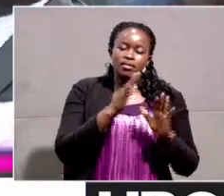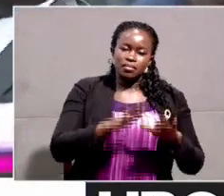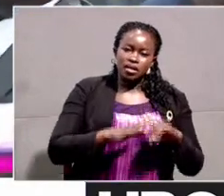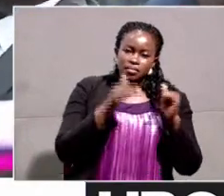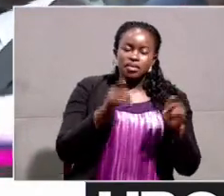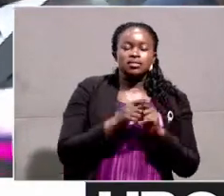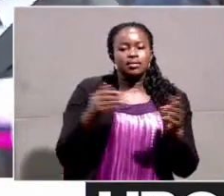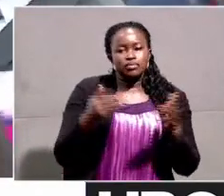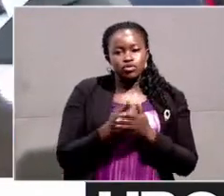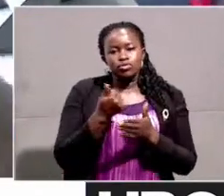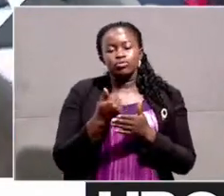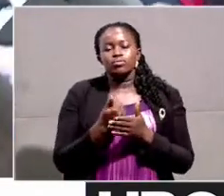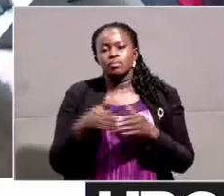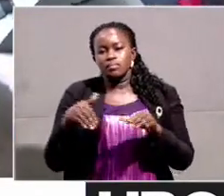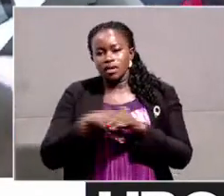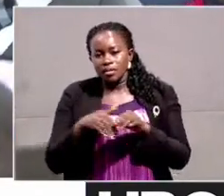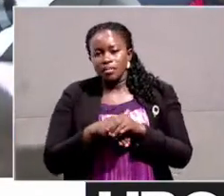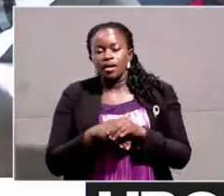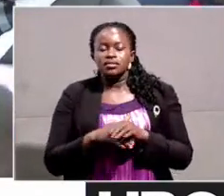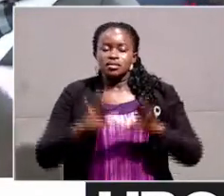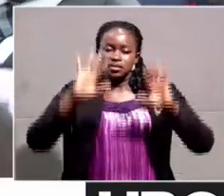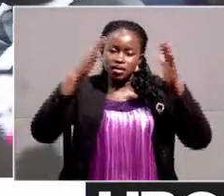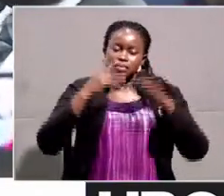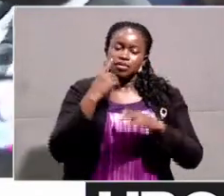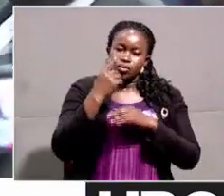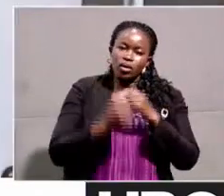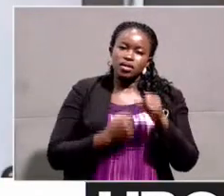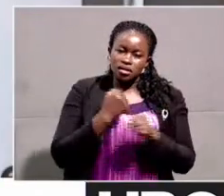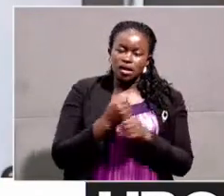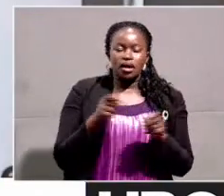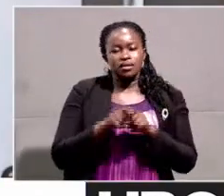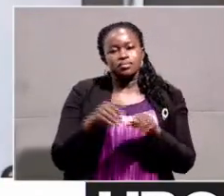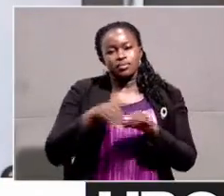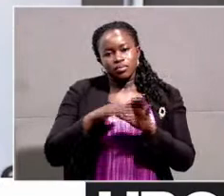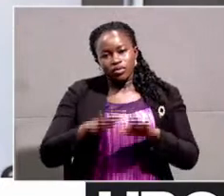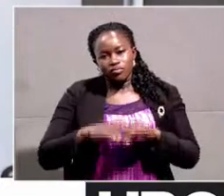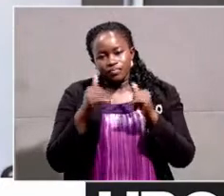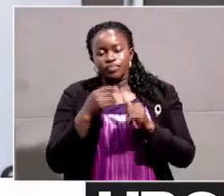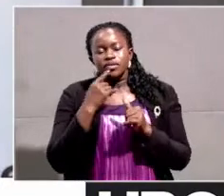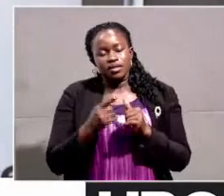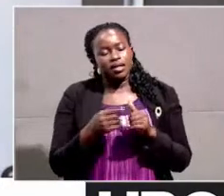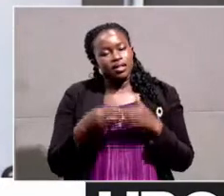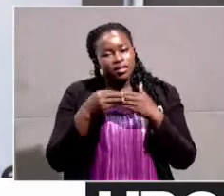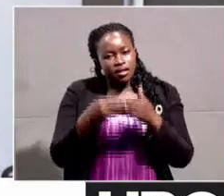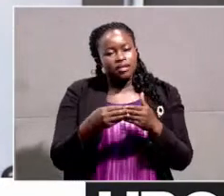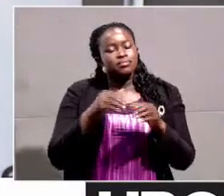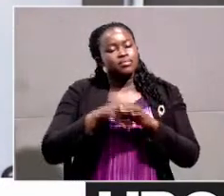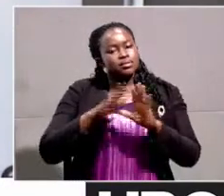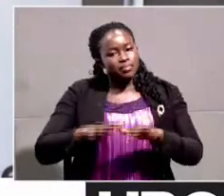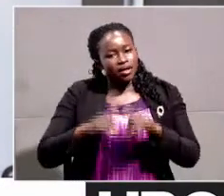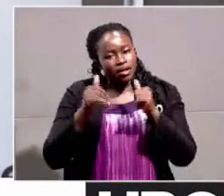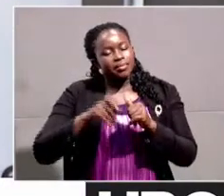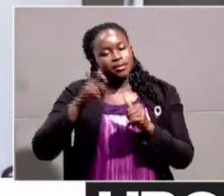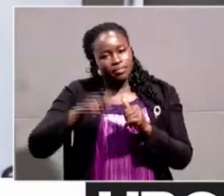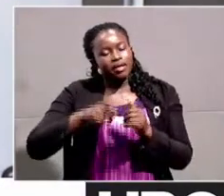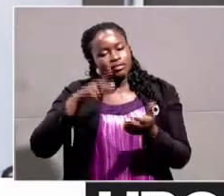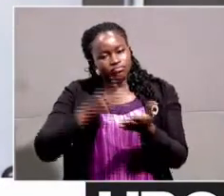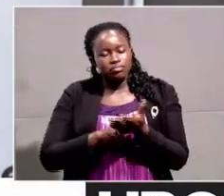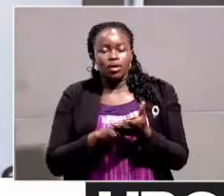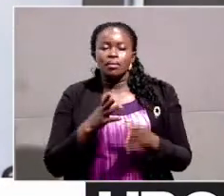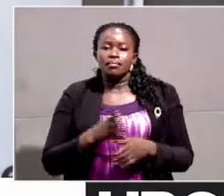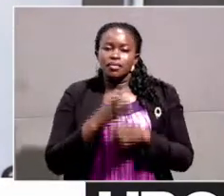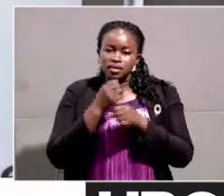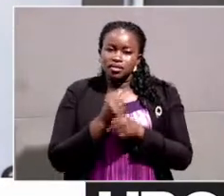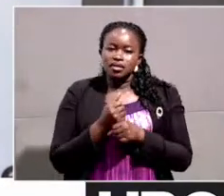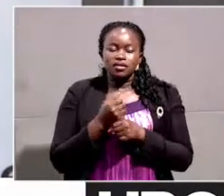new entrants marking their first anniversary as legislators. He says that the leadership in Parliament needs to consider the budget of